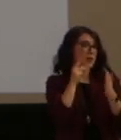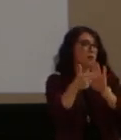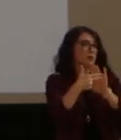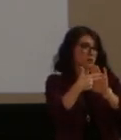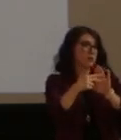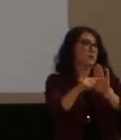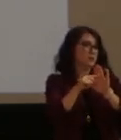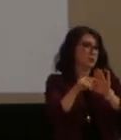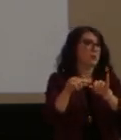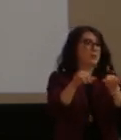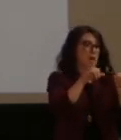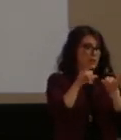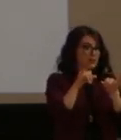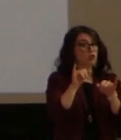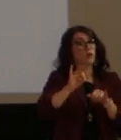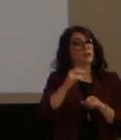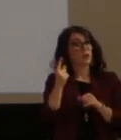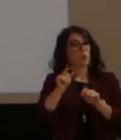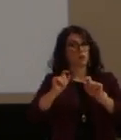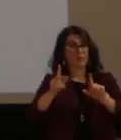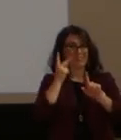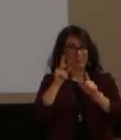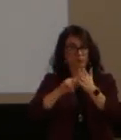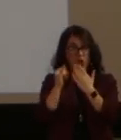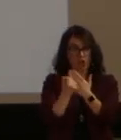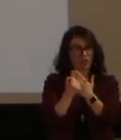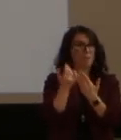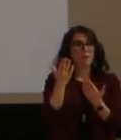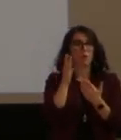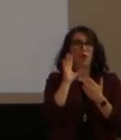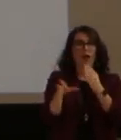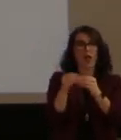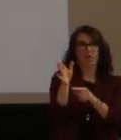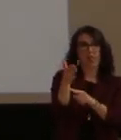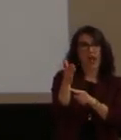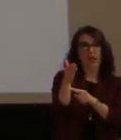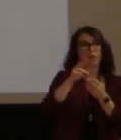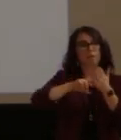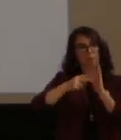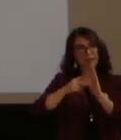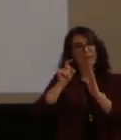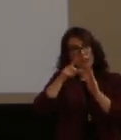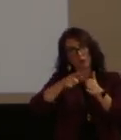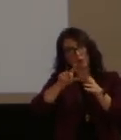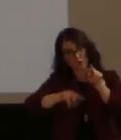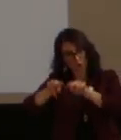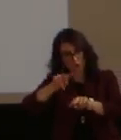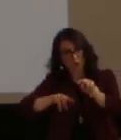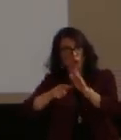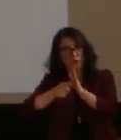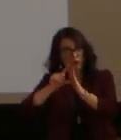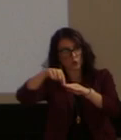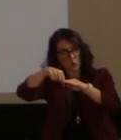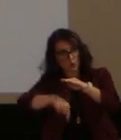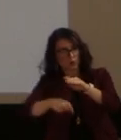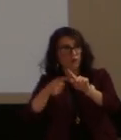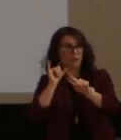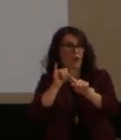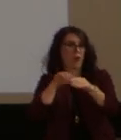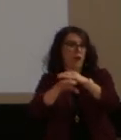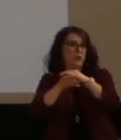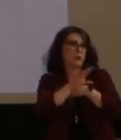someone comes across a project, they may flag it, which will trigger a review by the program's resource access board.